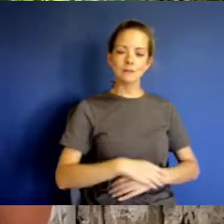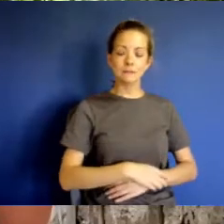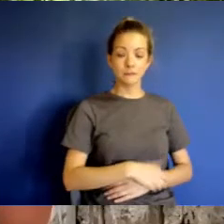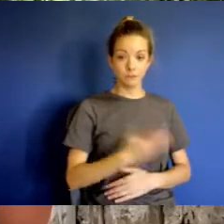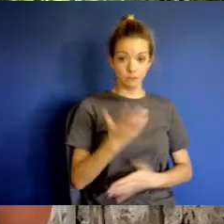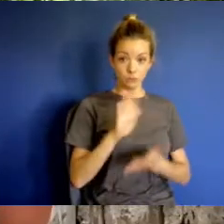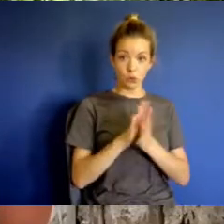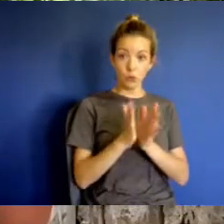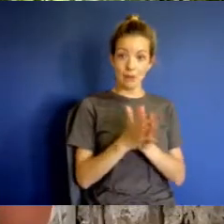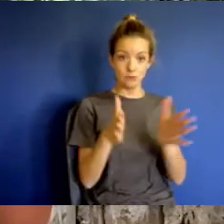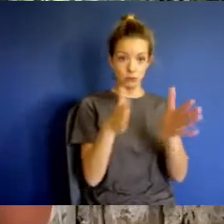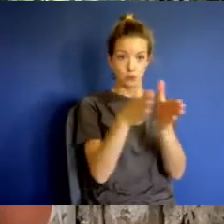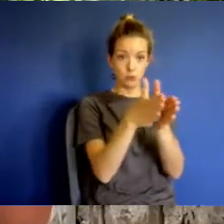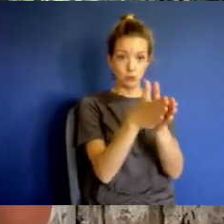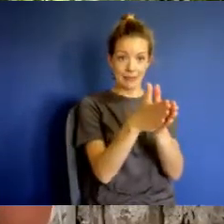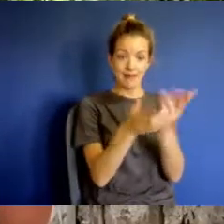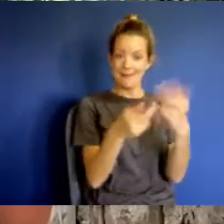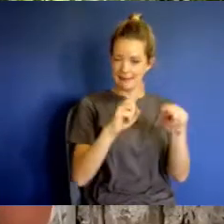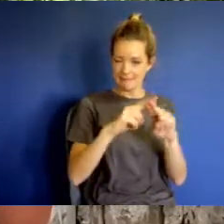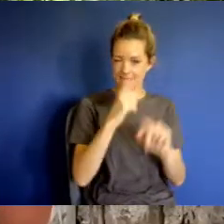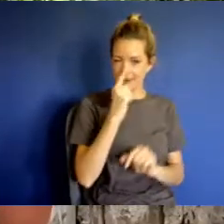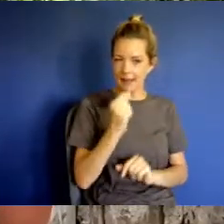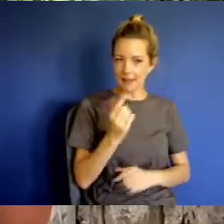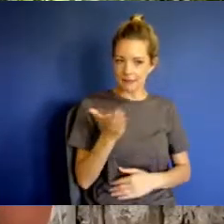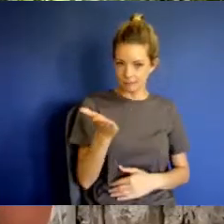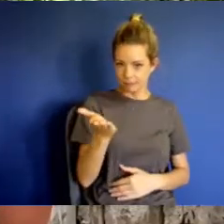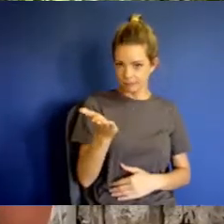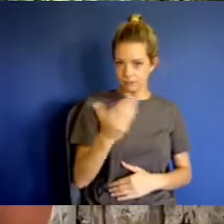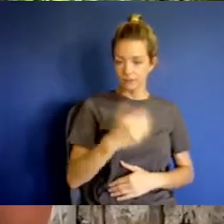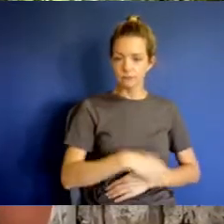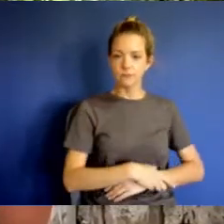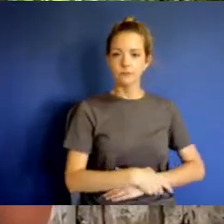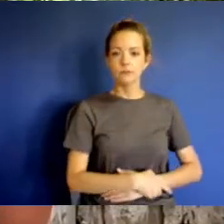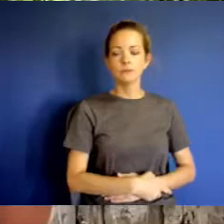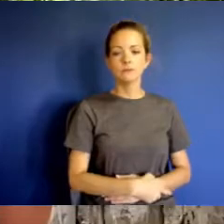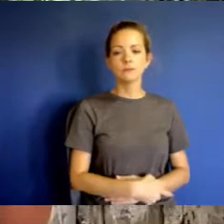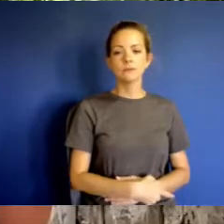So we're going to turn the palms and bring them together if you can.